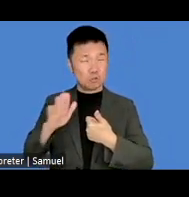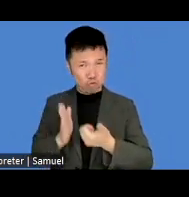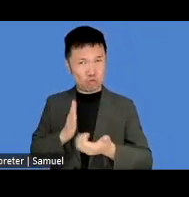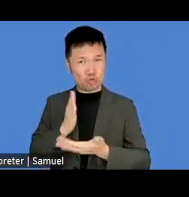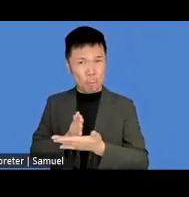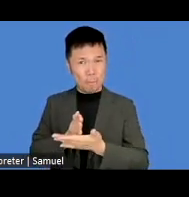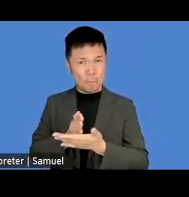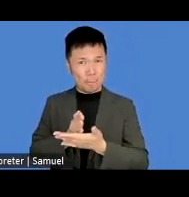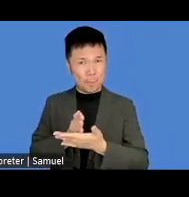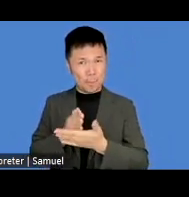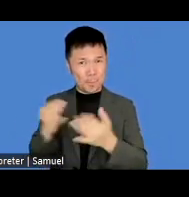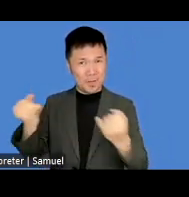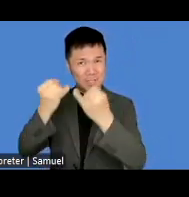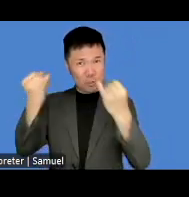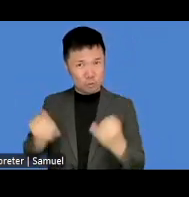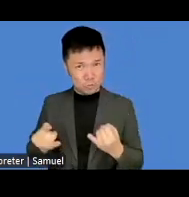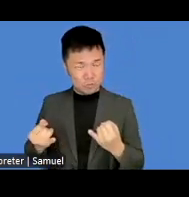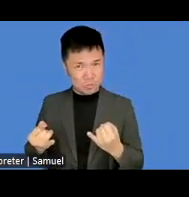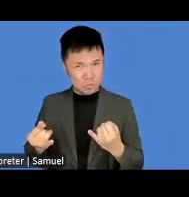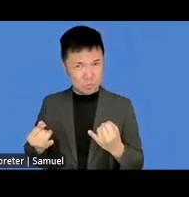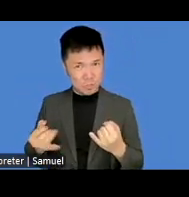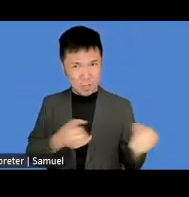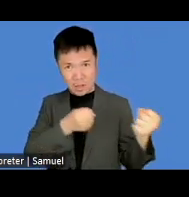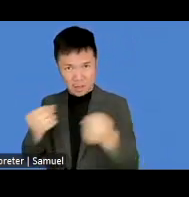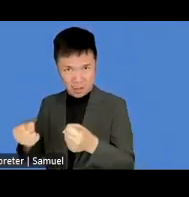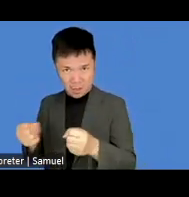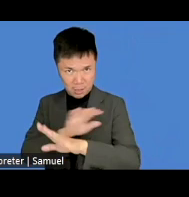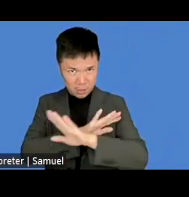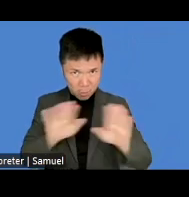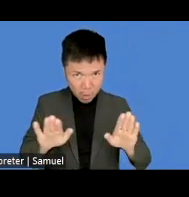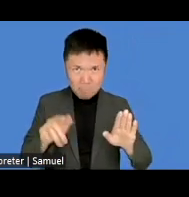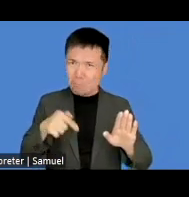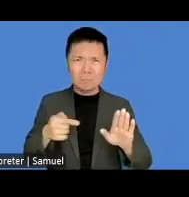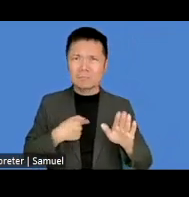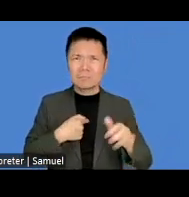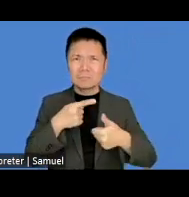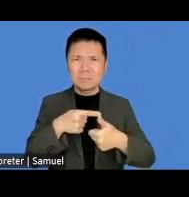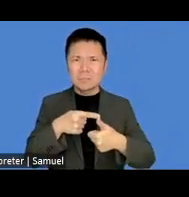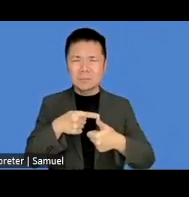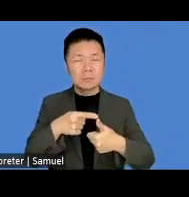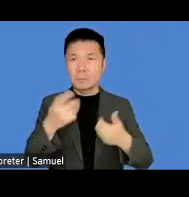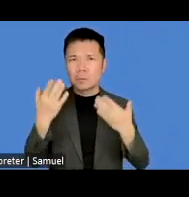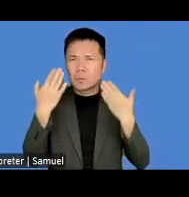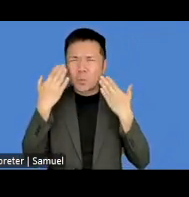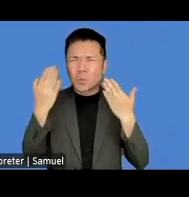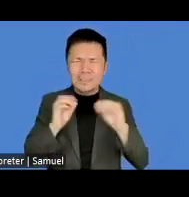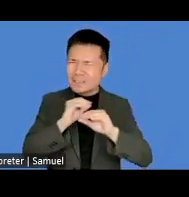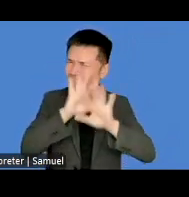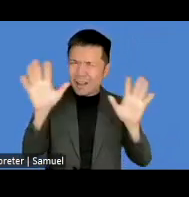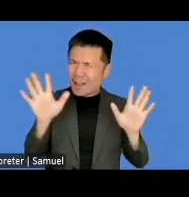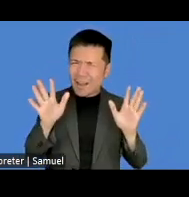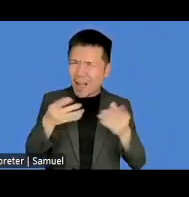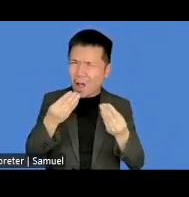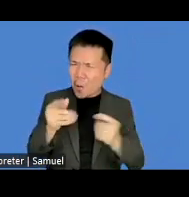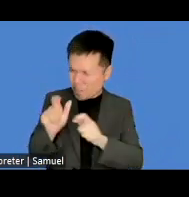itself, because it was not clear, it was not open, there is no data, how many were taken